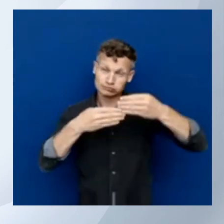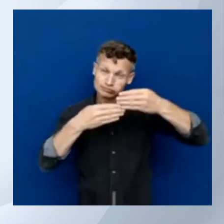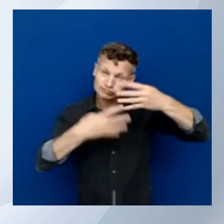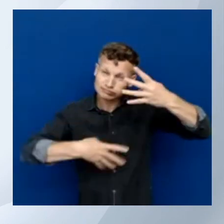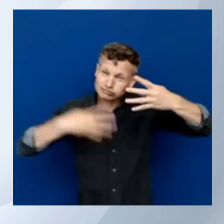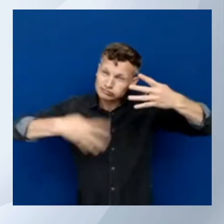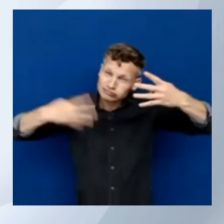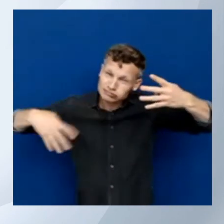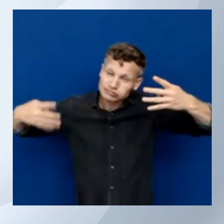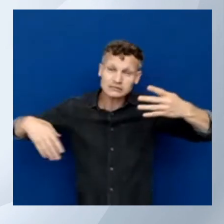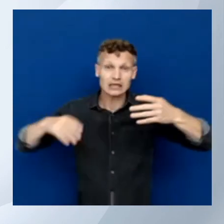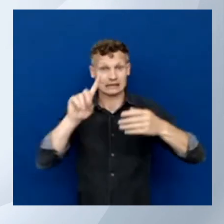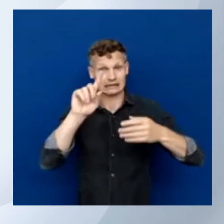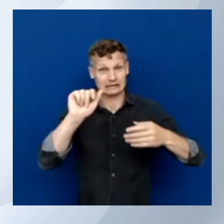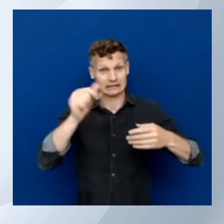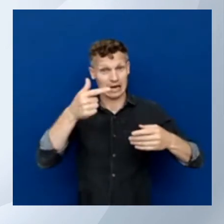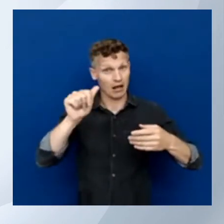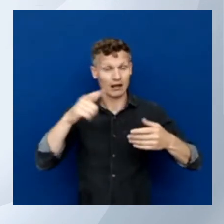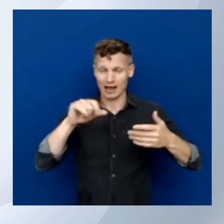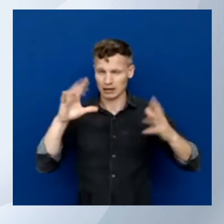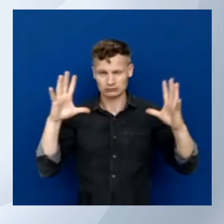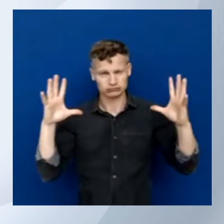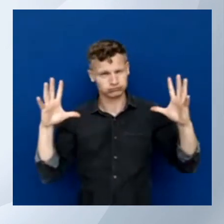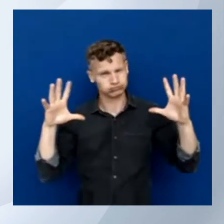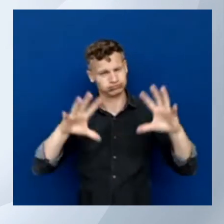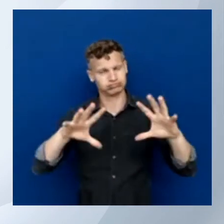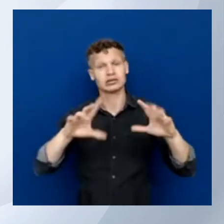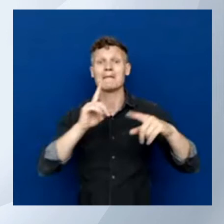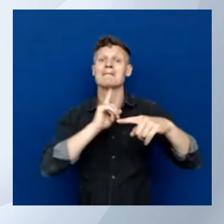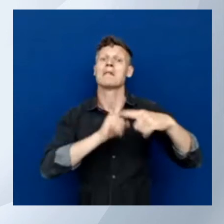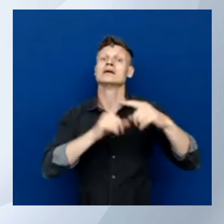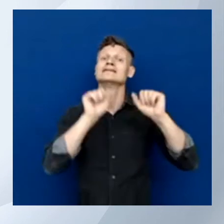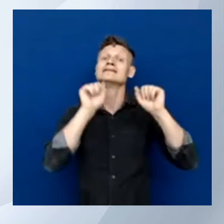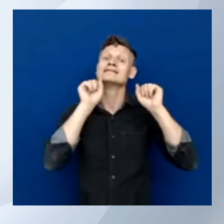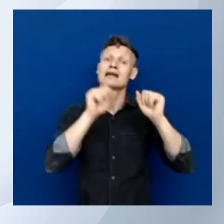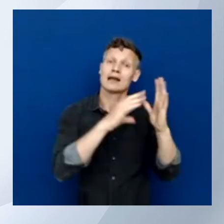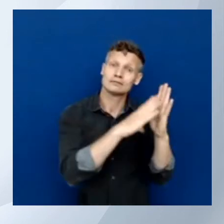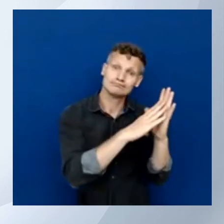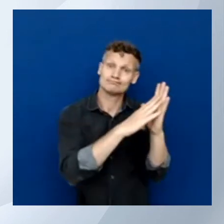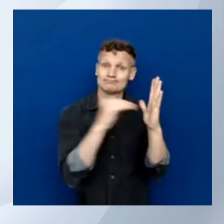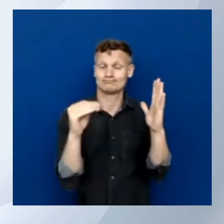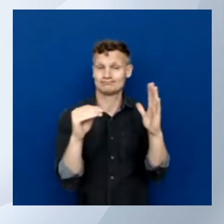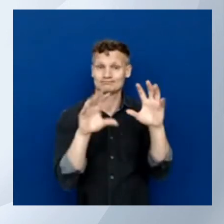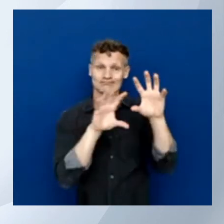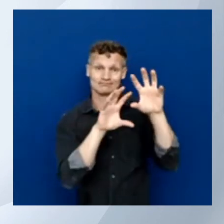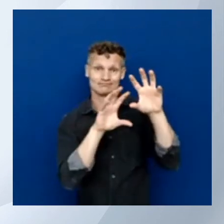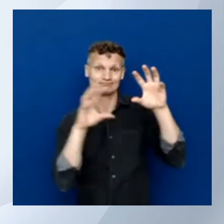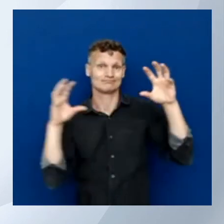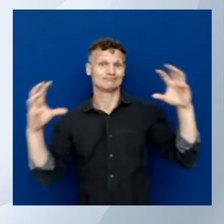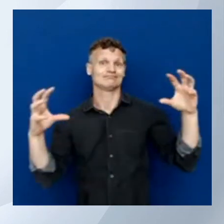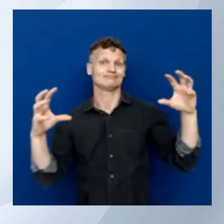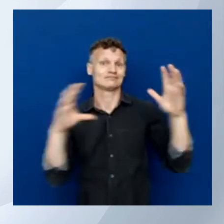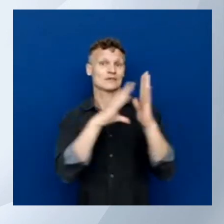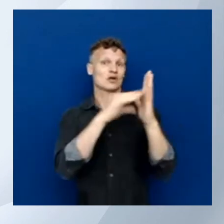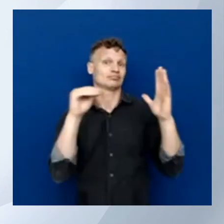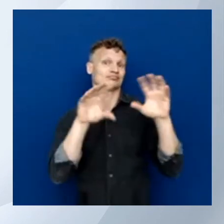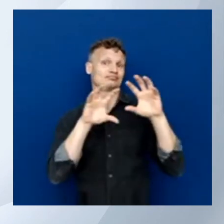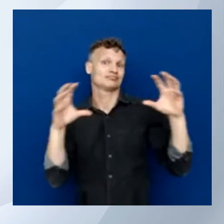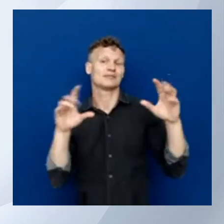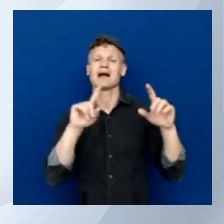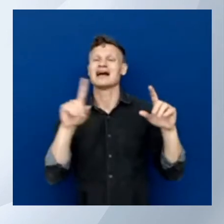it can be geo-replicated-ish. There's a caveat to that, which is it's geo-replication within a region. So if you